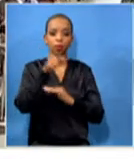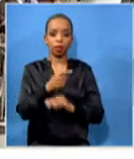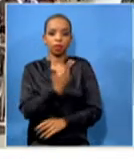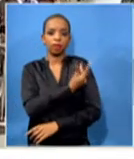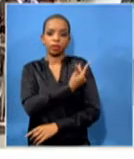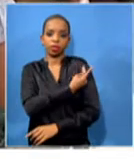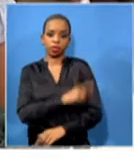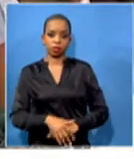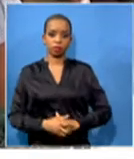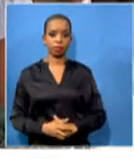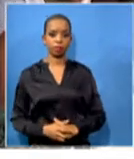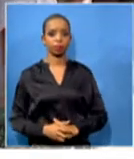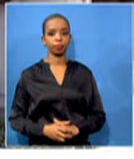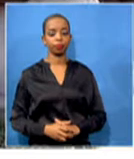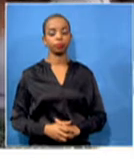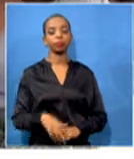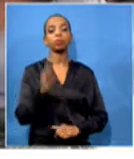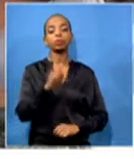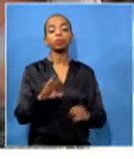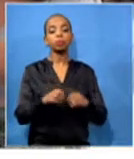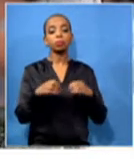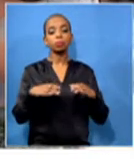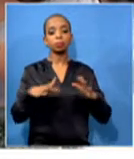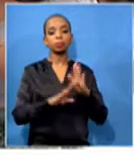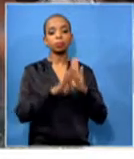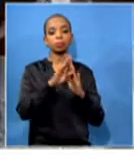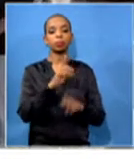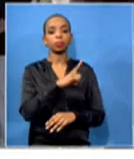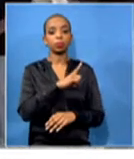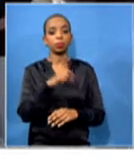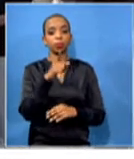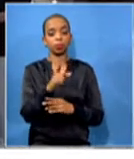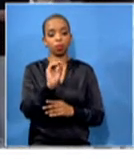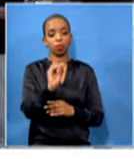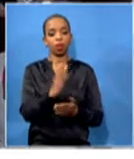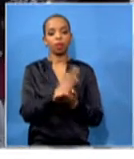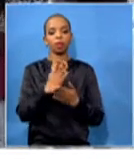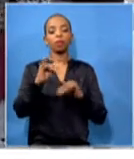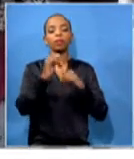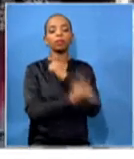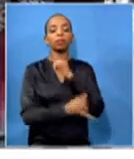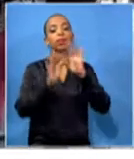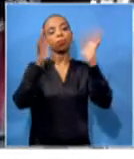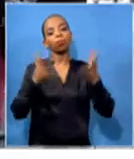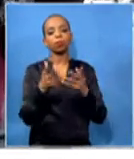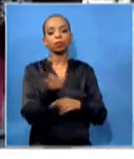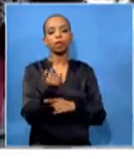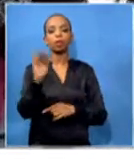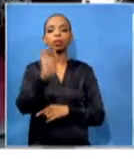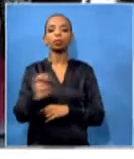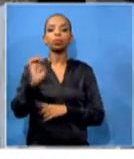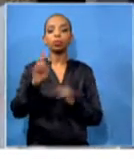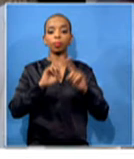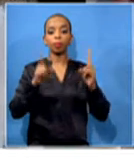has been raised that as the virus declines in certain parts of the world like Europe, the pool of viable participants in trials is also